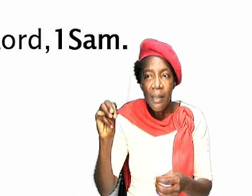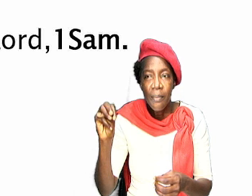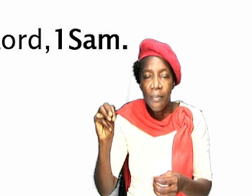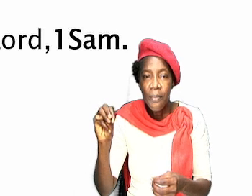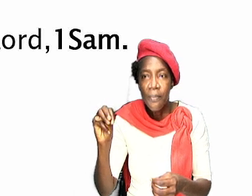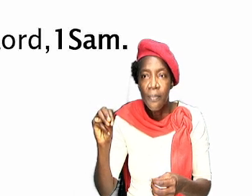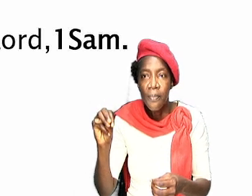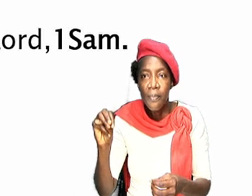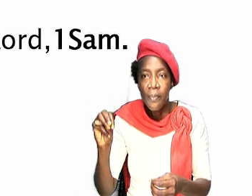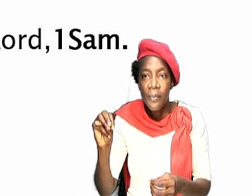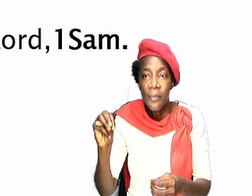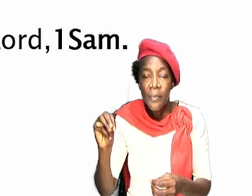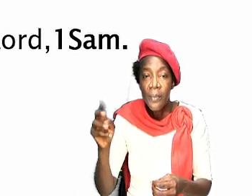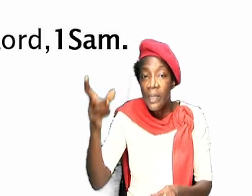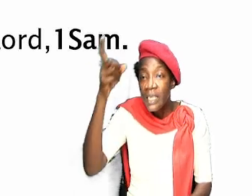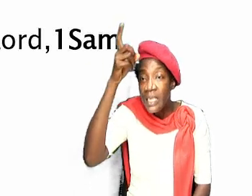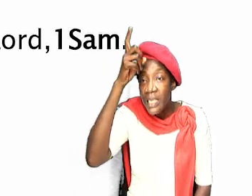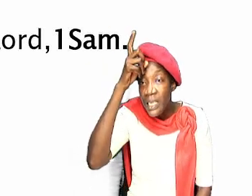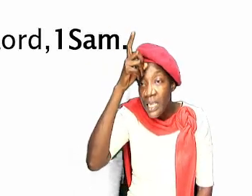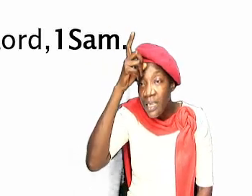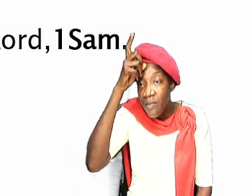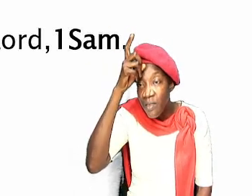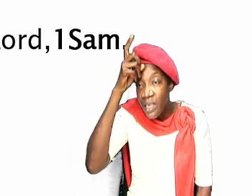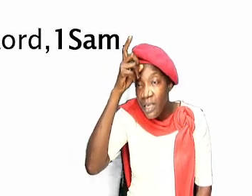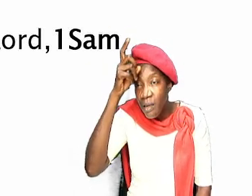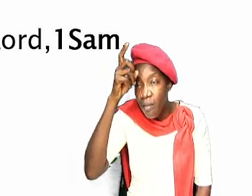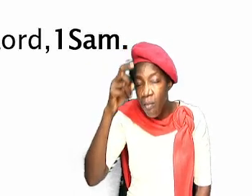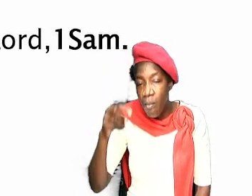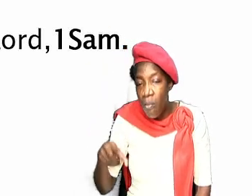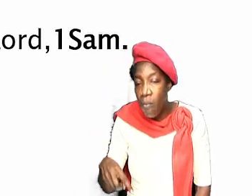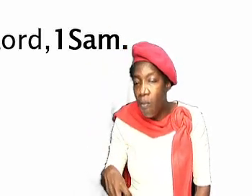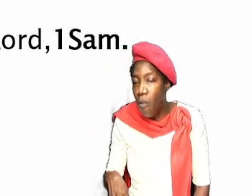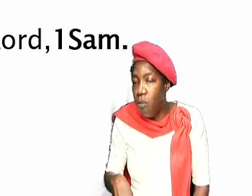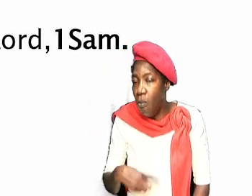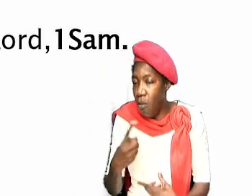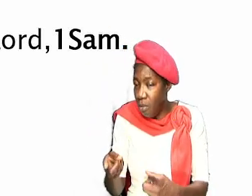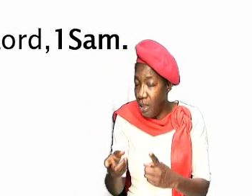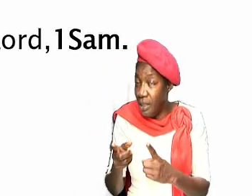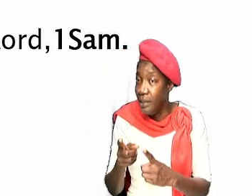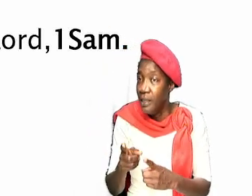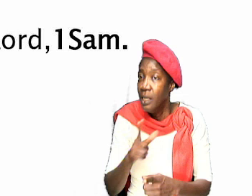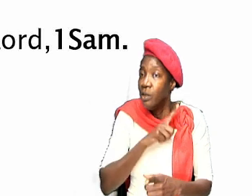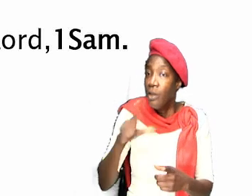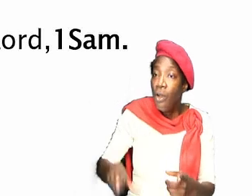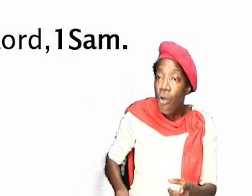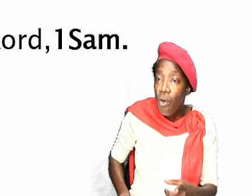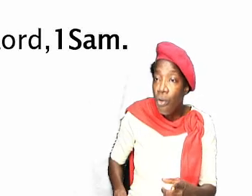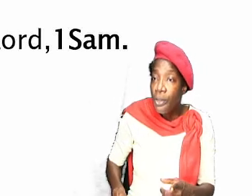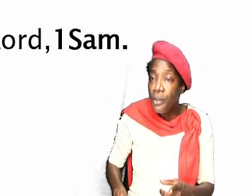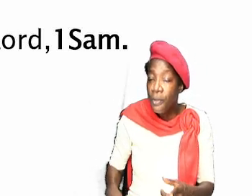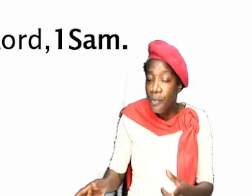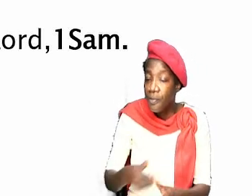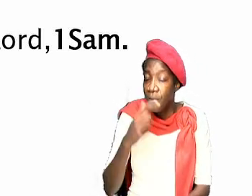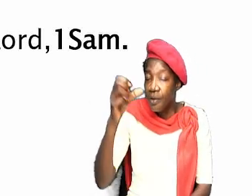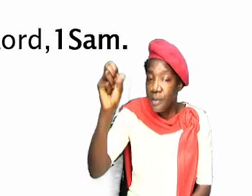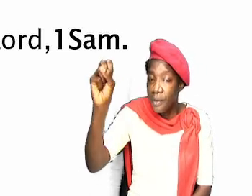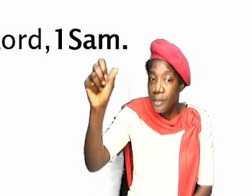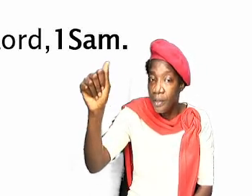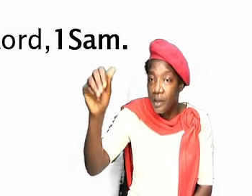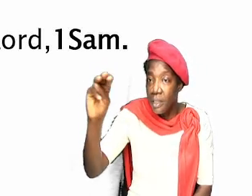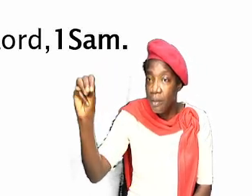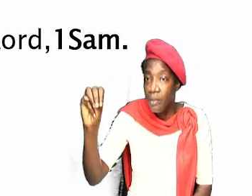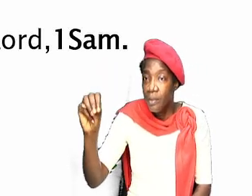David also acknowledged it and gave credit to the Lord. 1 Samuel chapter 17,